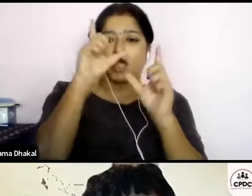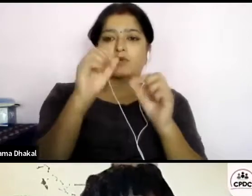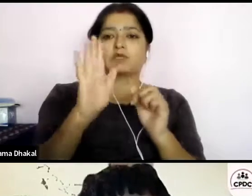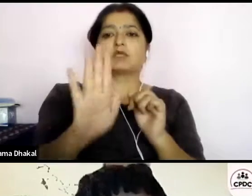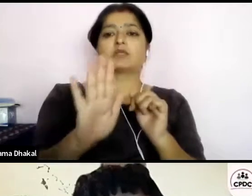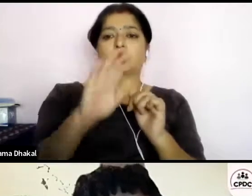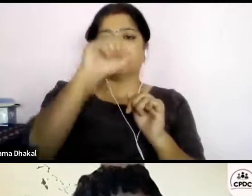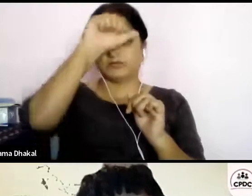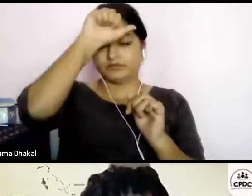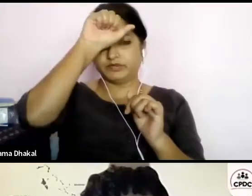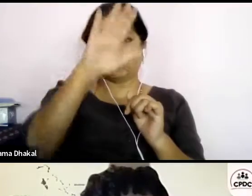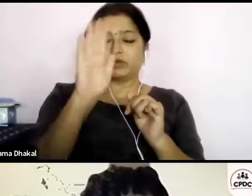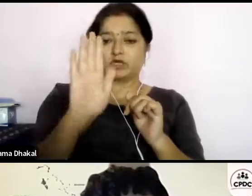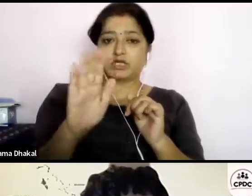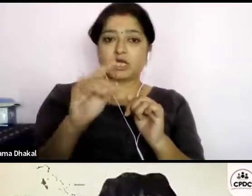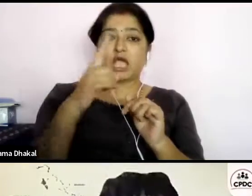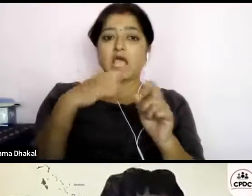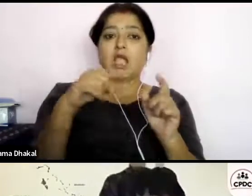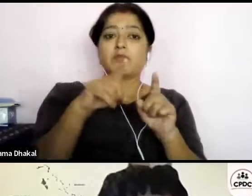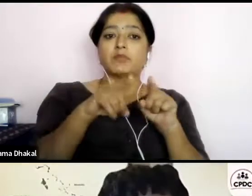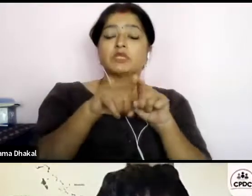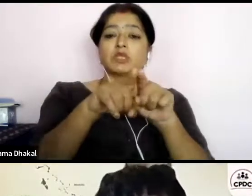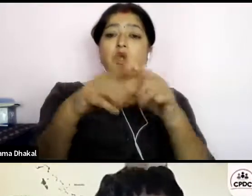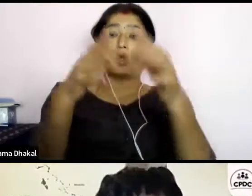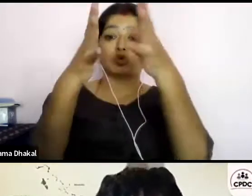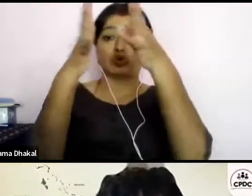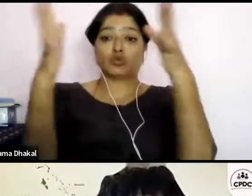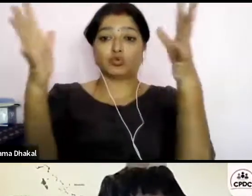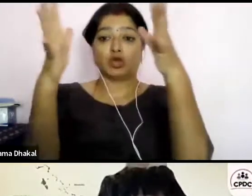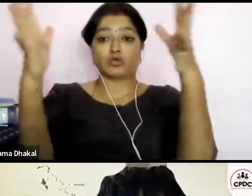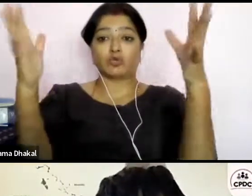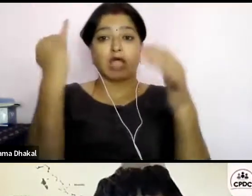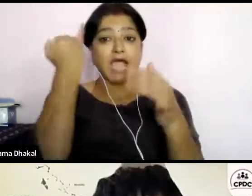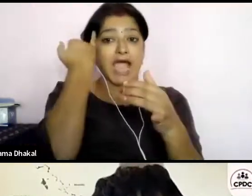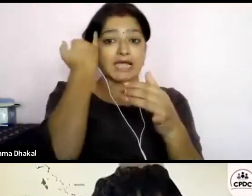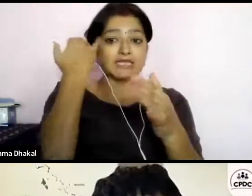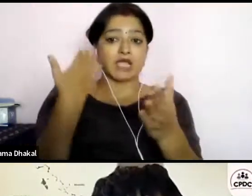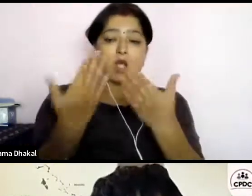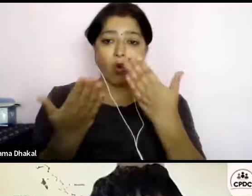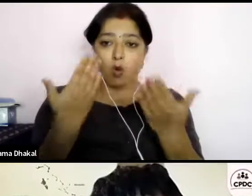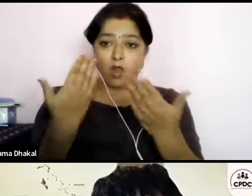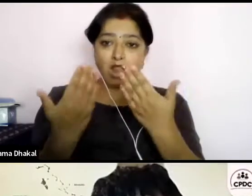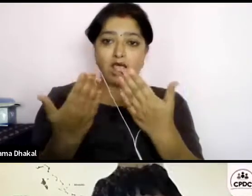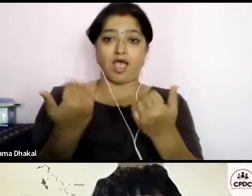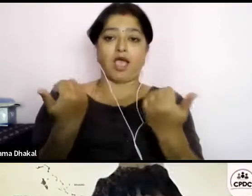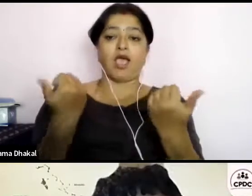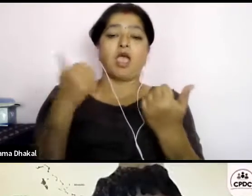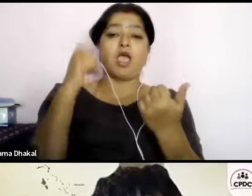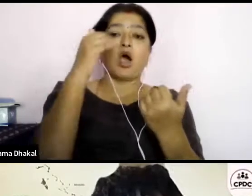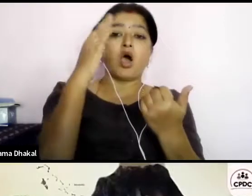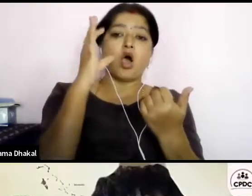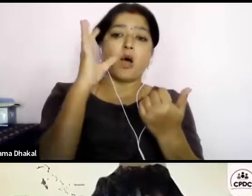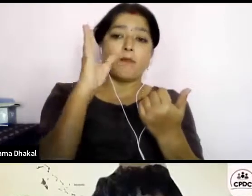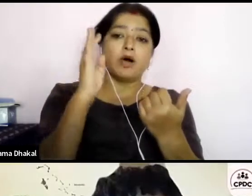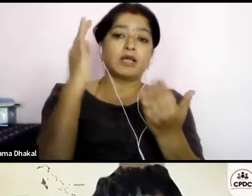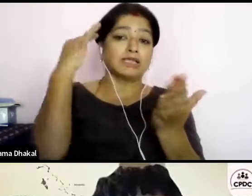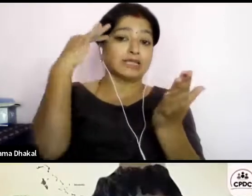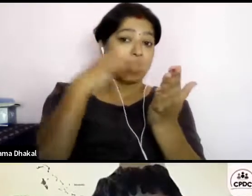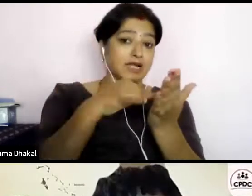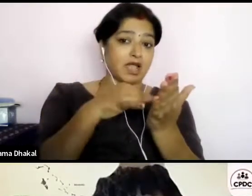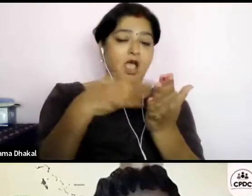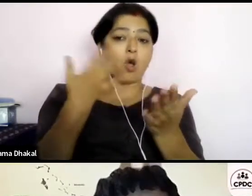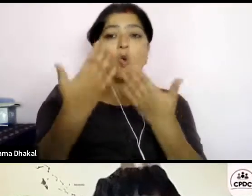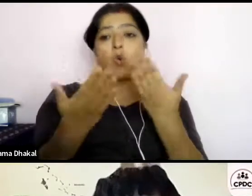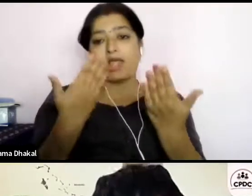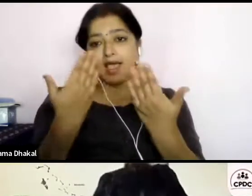have concepts that we think will work and it will be executed on the ground and will have an impact, there's so many other things that, you know, can